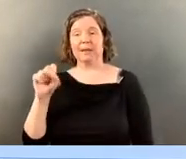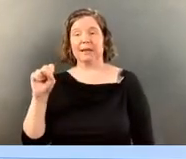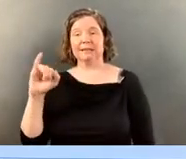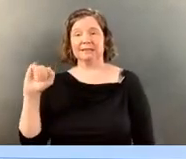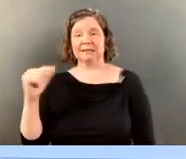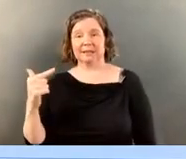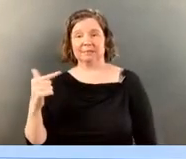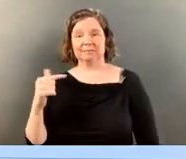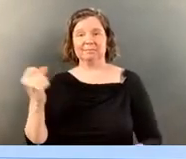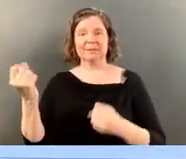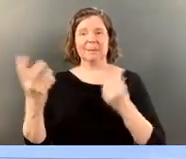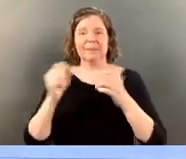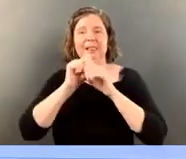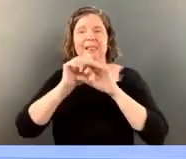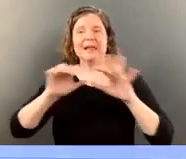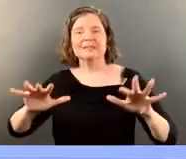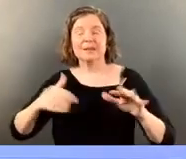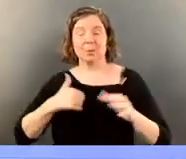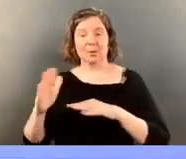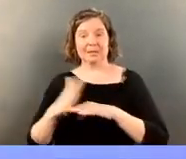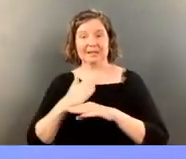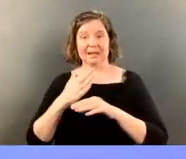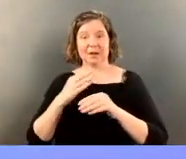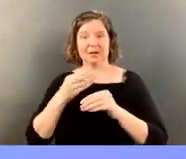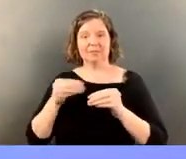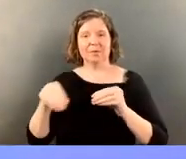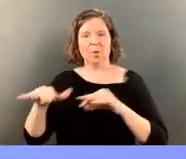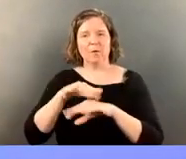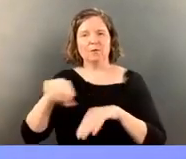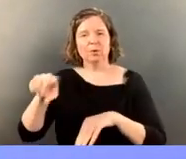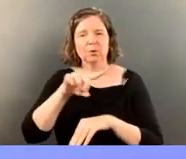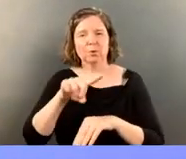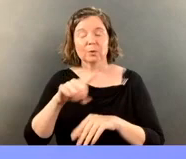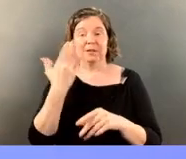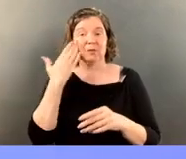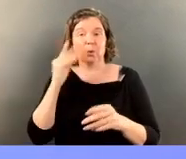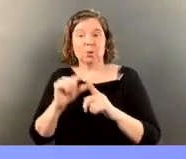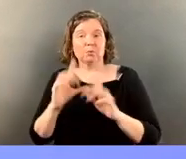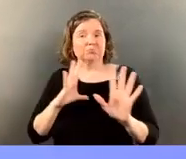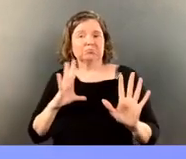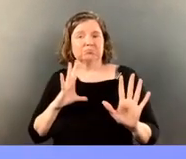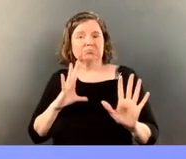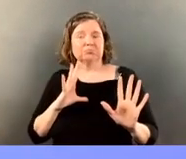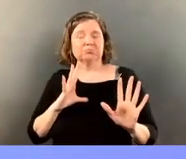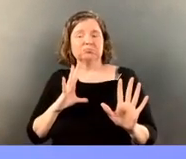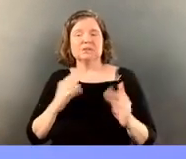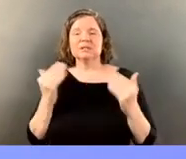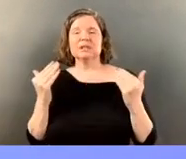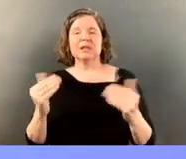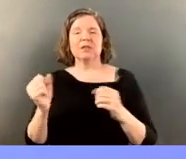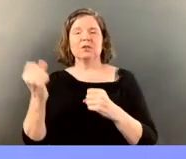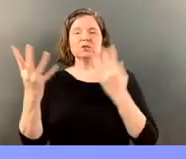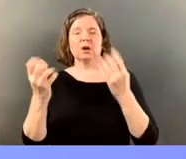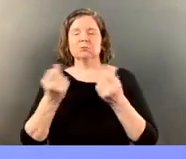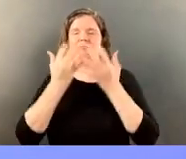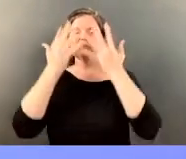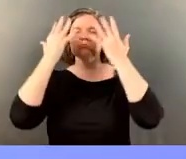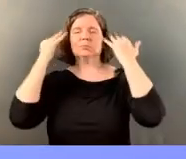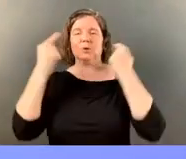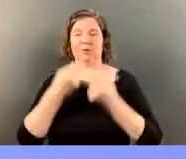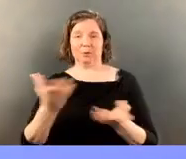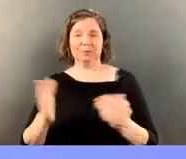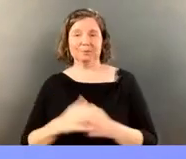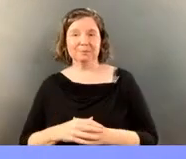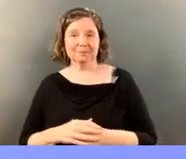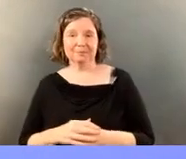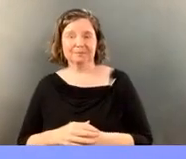this over you, over your families, over this situation. And if you don't know the words, that's totally fine. Let this song just be a blessing to you. So we're going